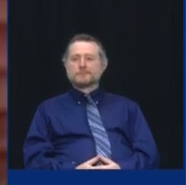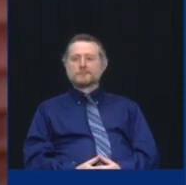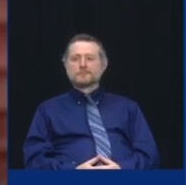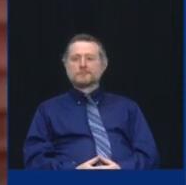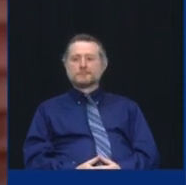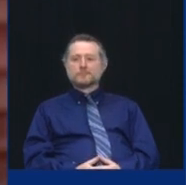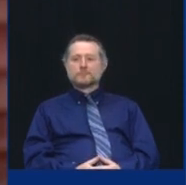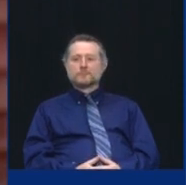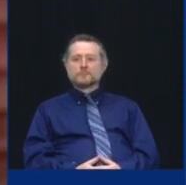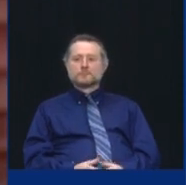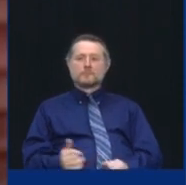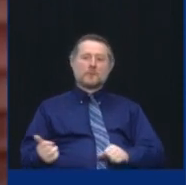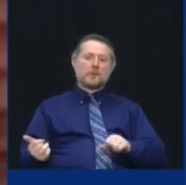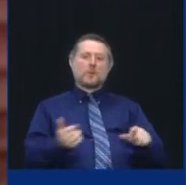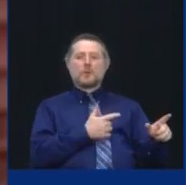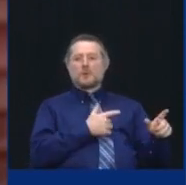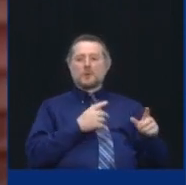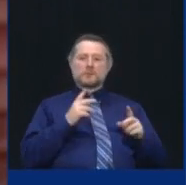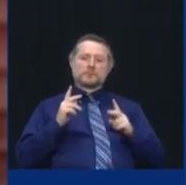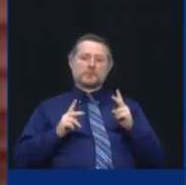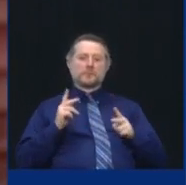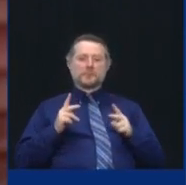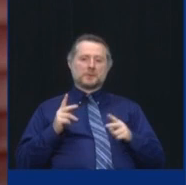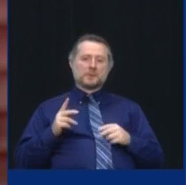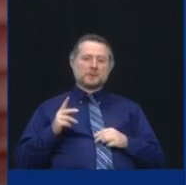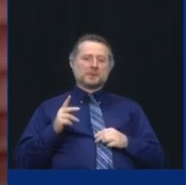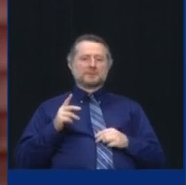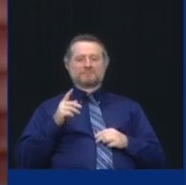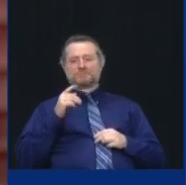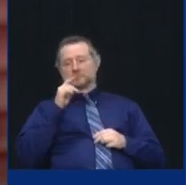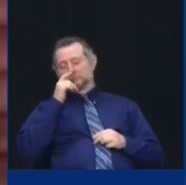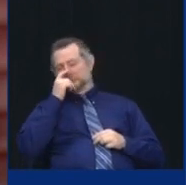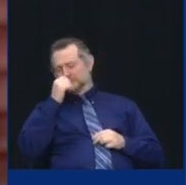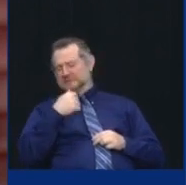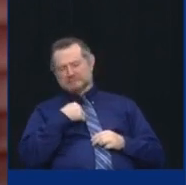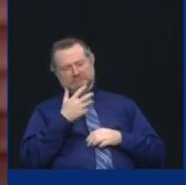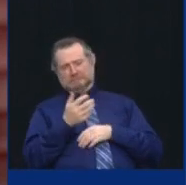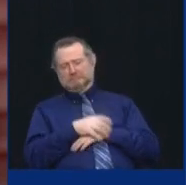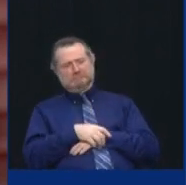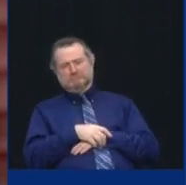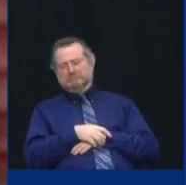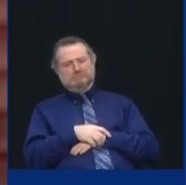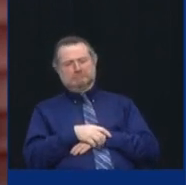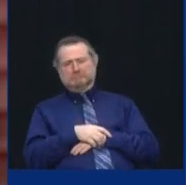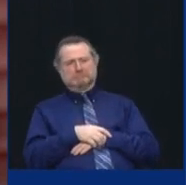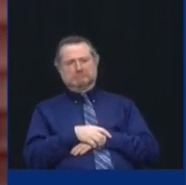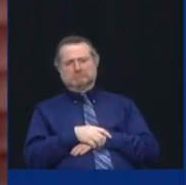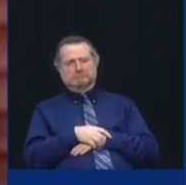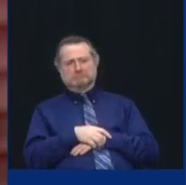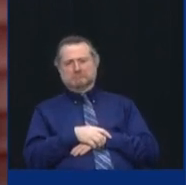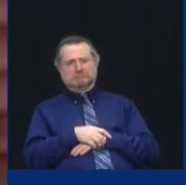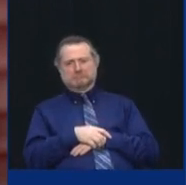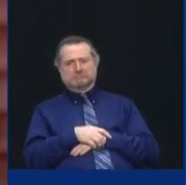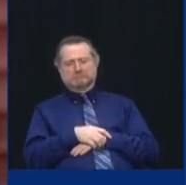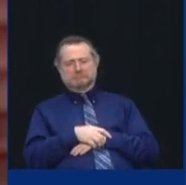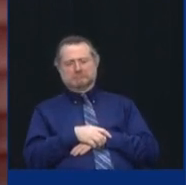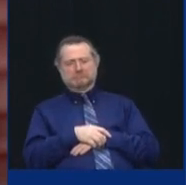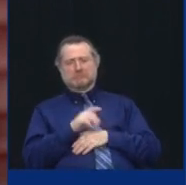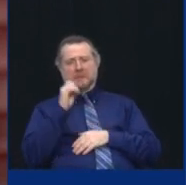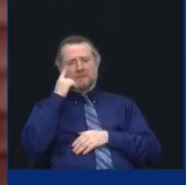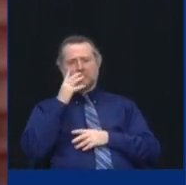all people to be dropping them, Dev. See, I think this is interesting. I don't think it has anything to do